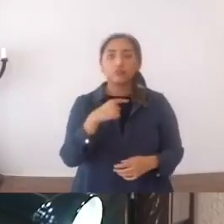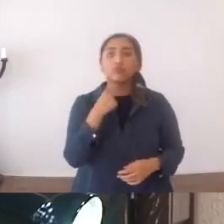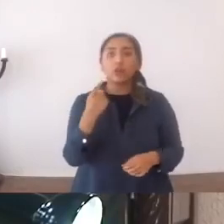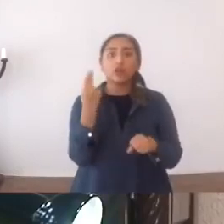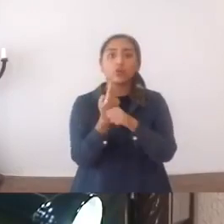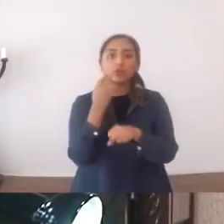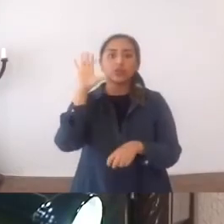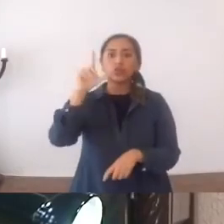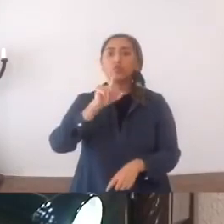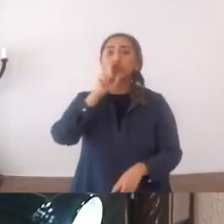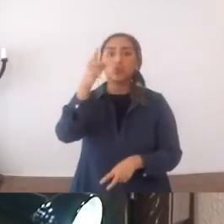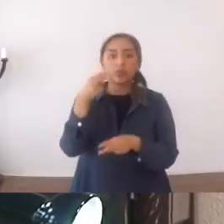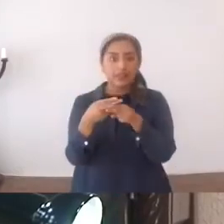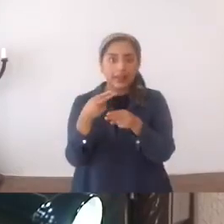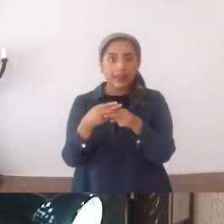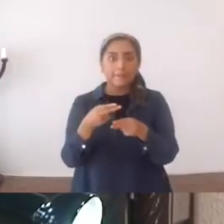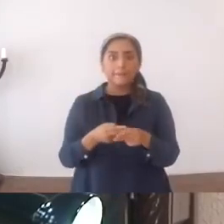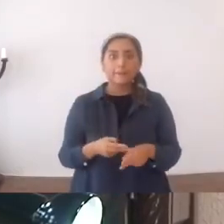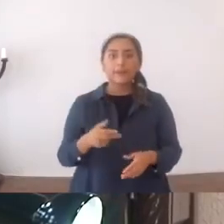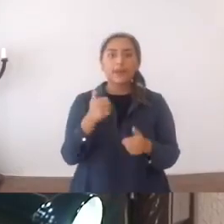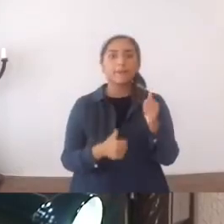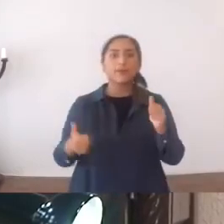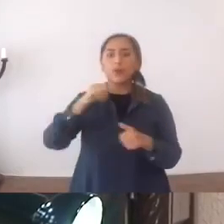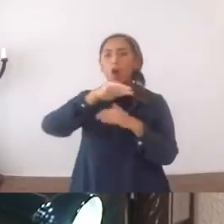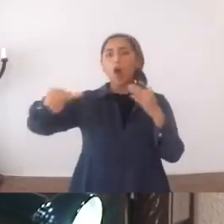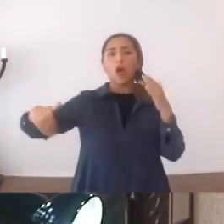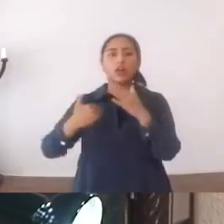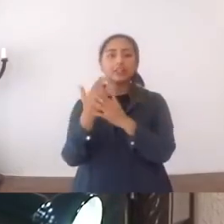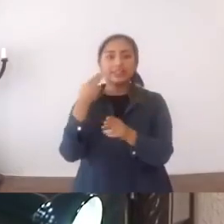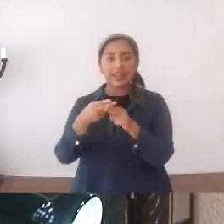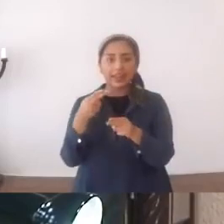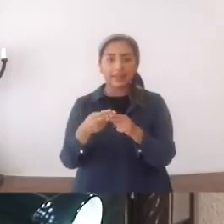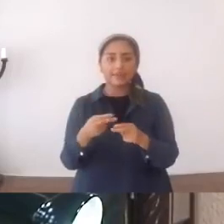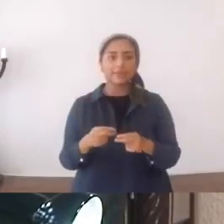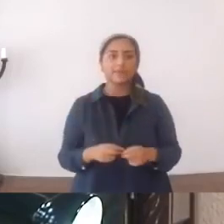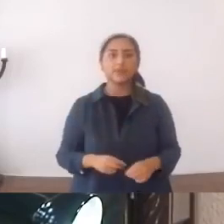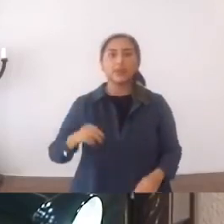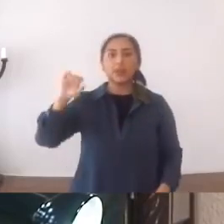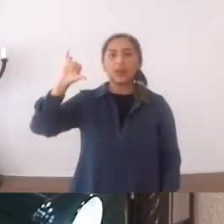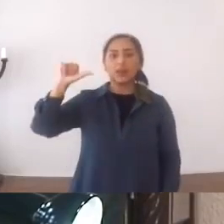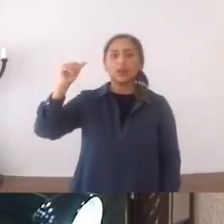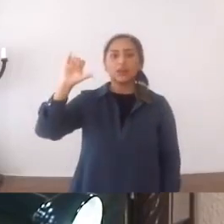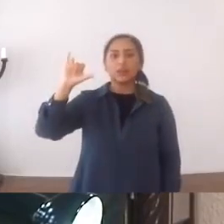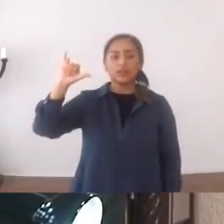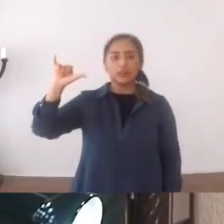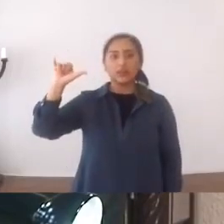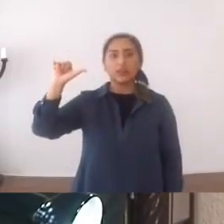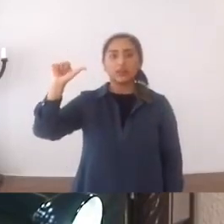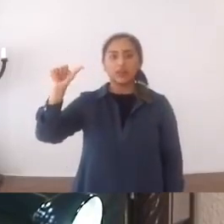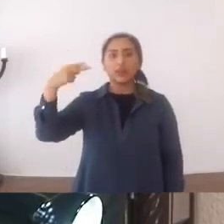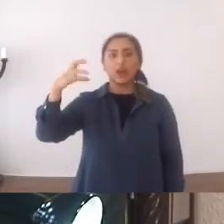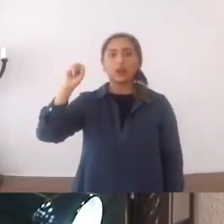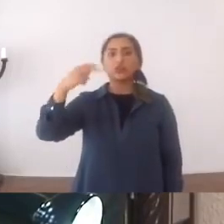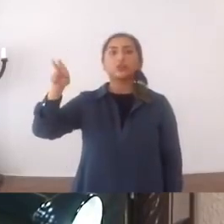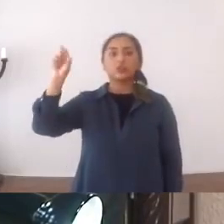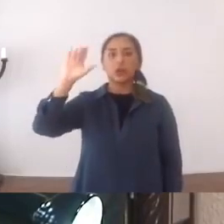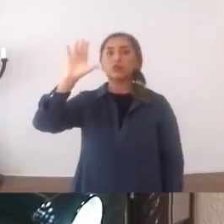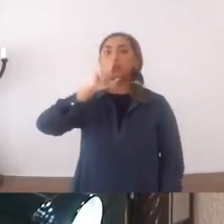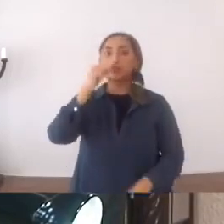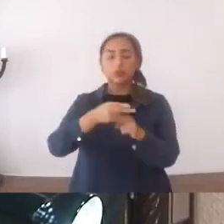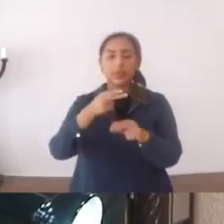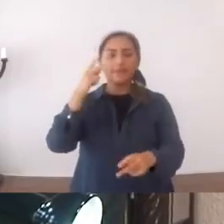all of your que sins. le menciones su nombre, That you mention que es his sobre name, todo nombre. that is above all names. Yahshua es su